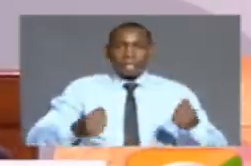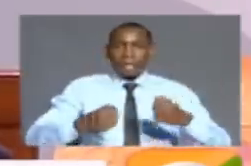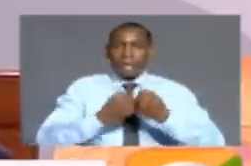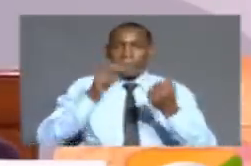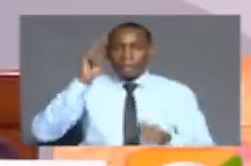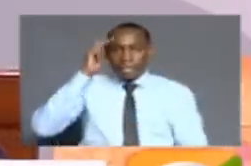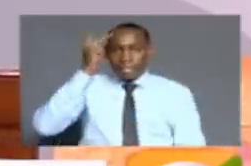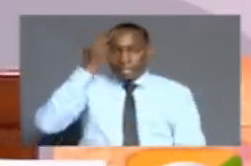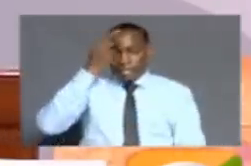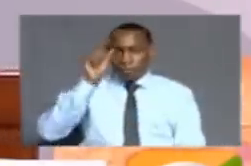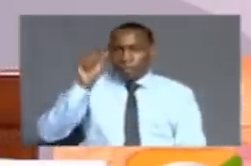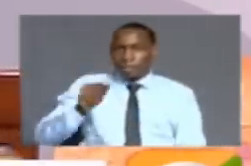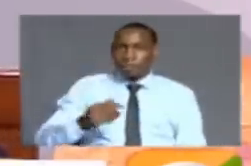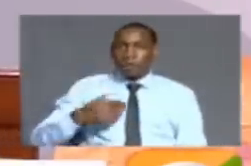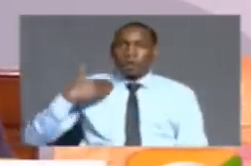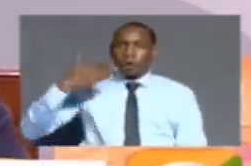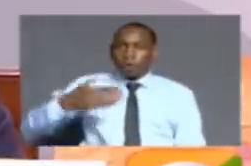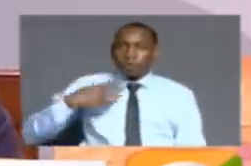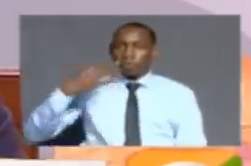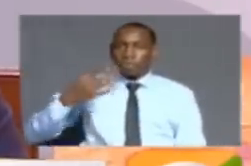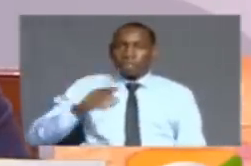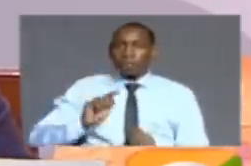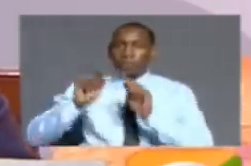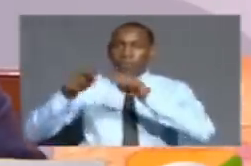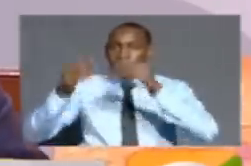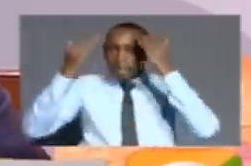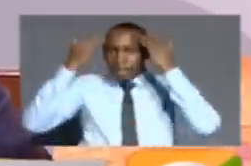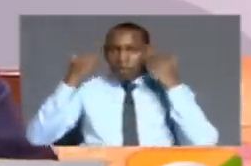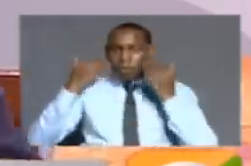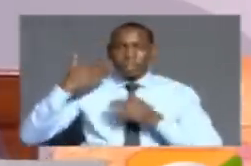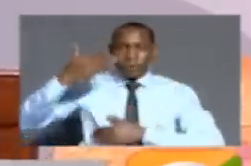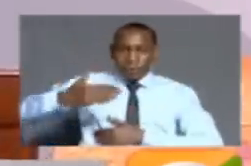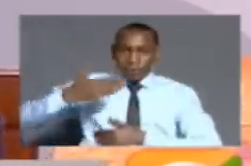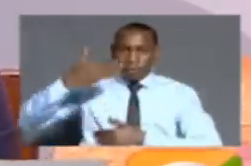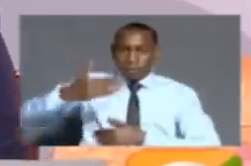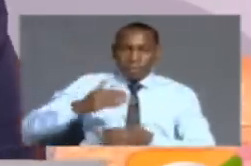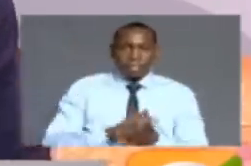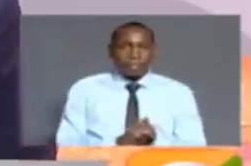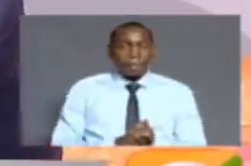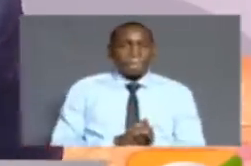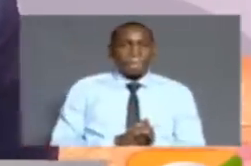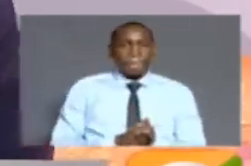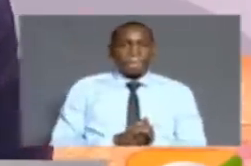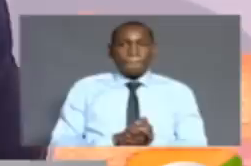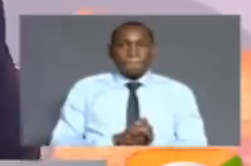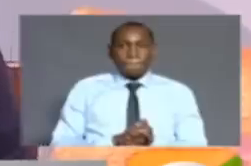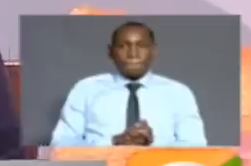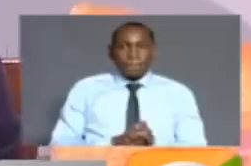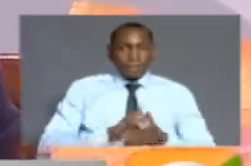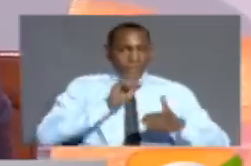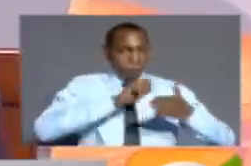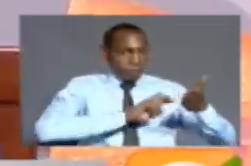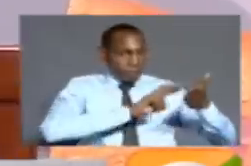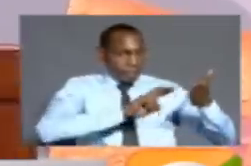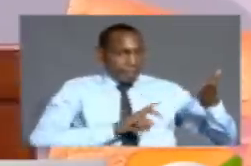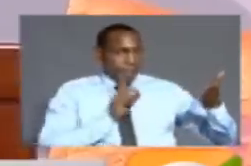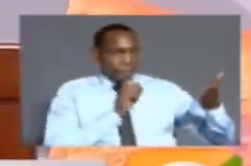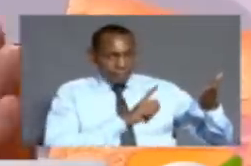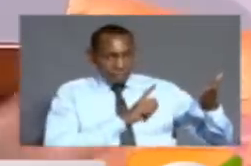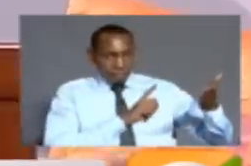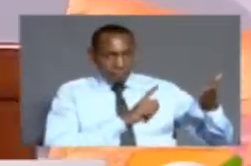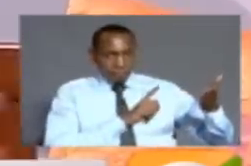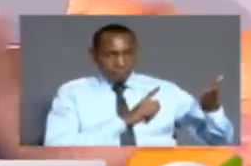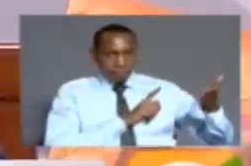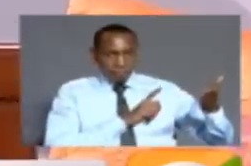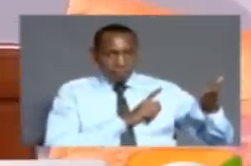The poor guy is back and forth the court. Every day. Let me tell you, from what we have read,